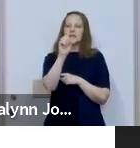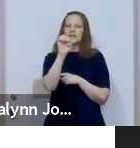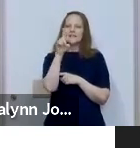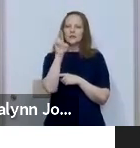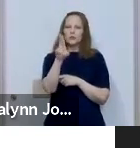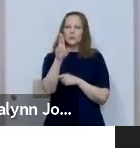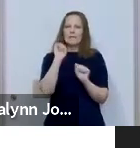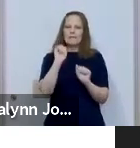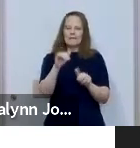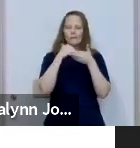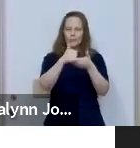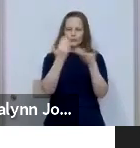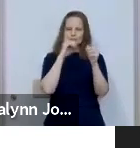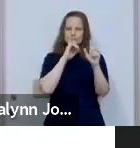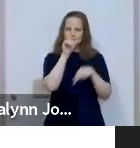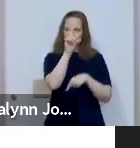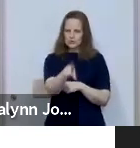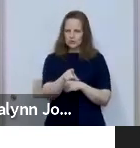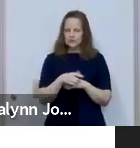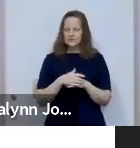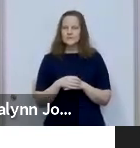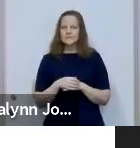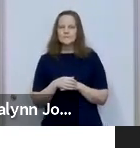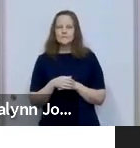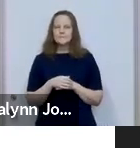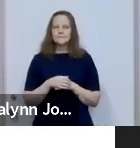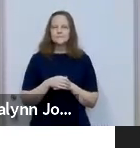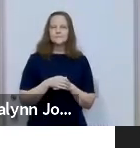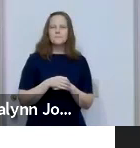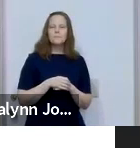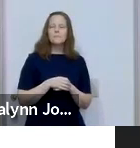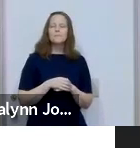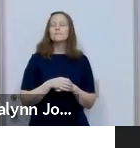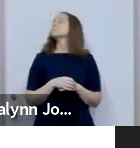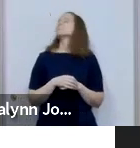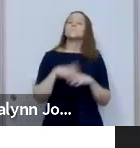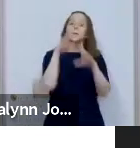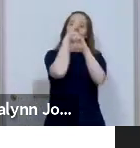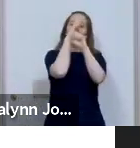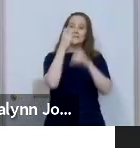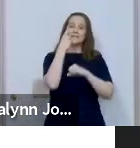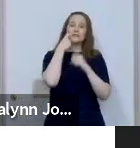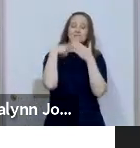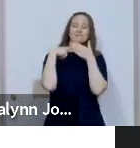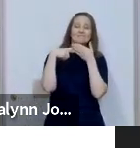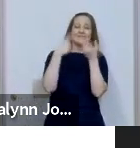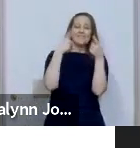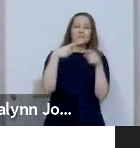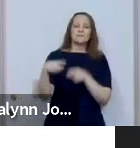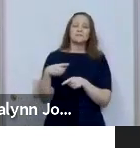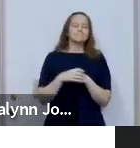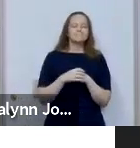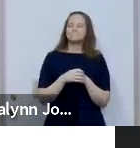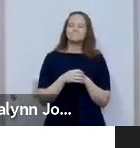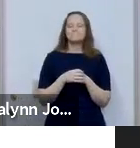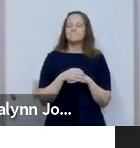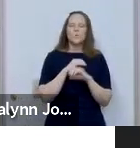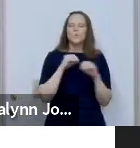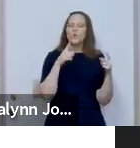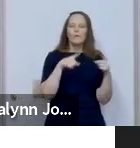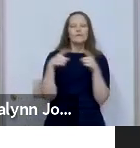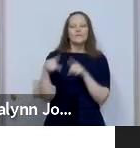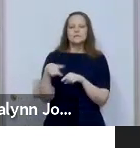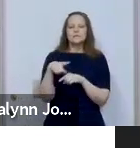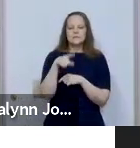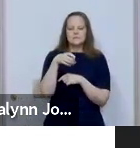questions you have. President Smatresk just addressed events and mentioned that we don't have any events in the very